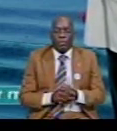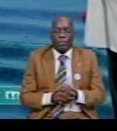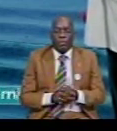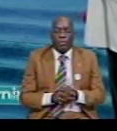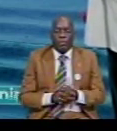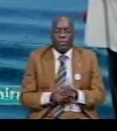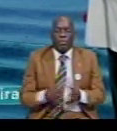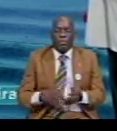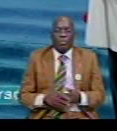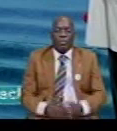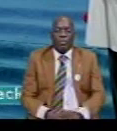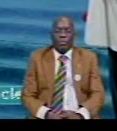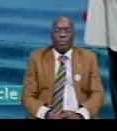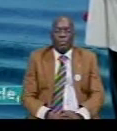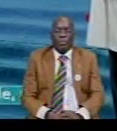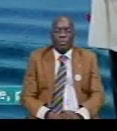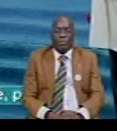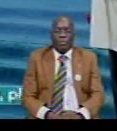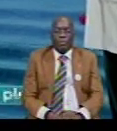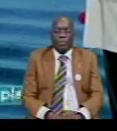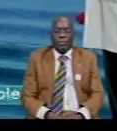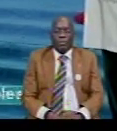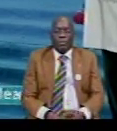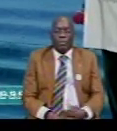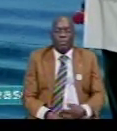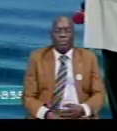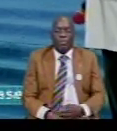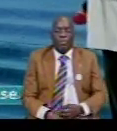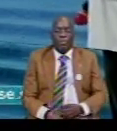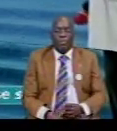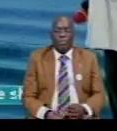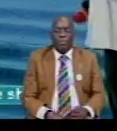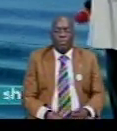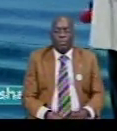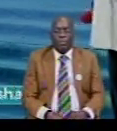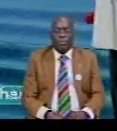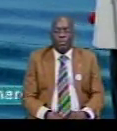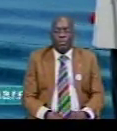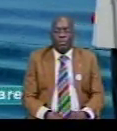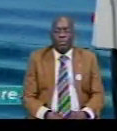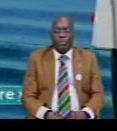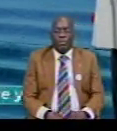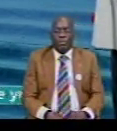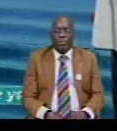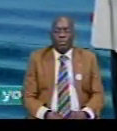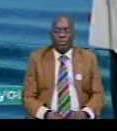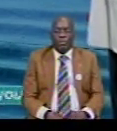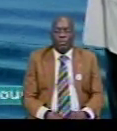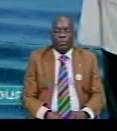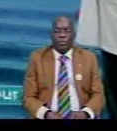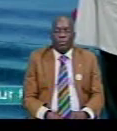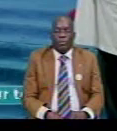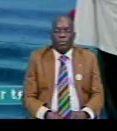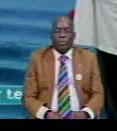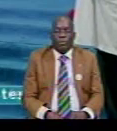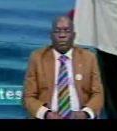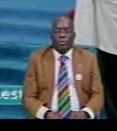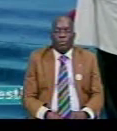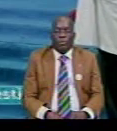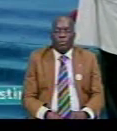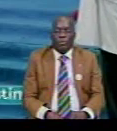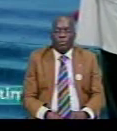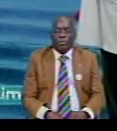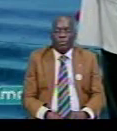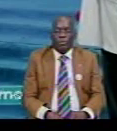Yesterday, as the man of God prayed, she laid her hands at this right side, the joint,